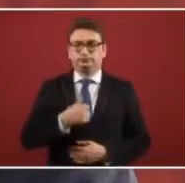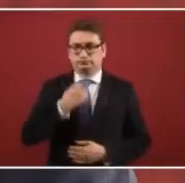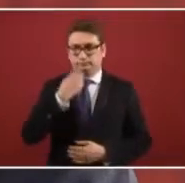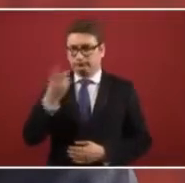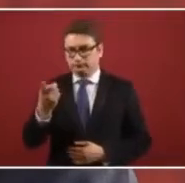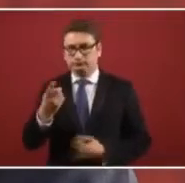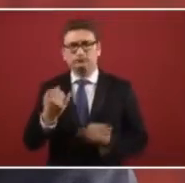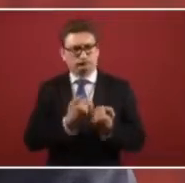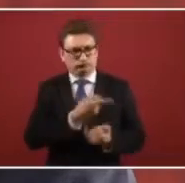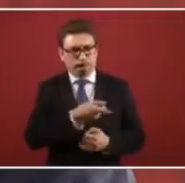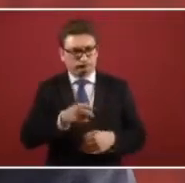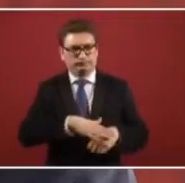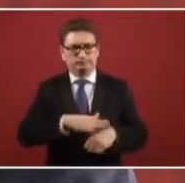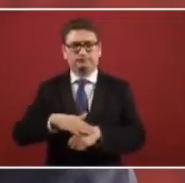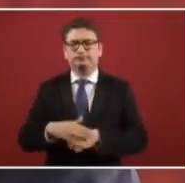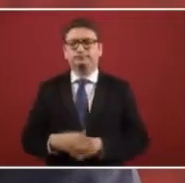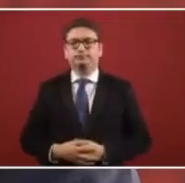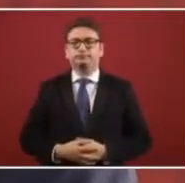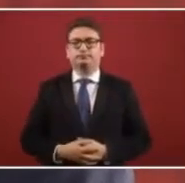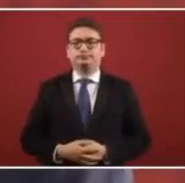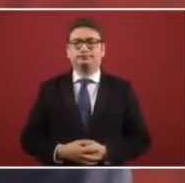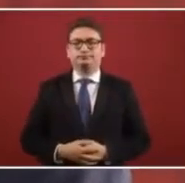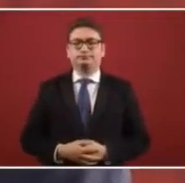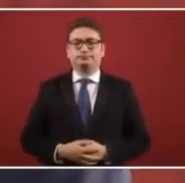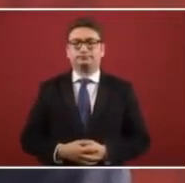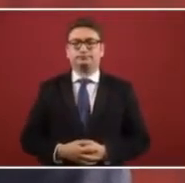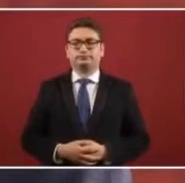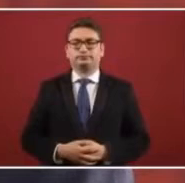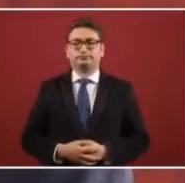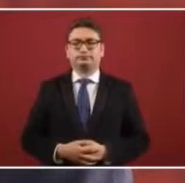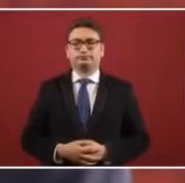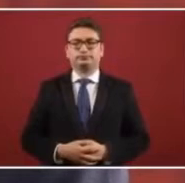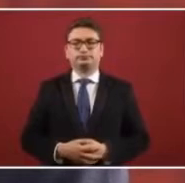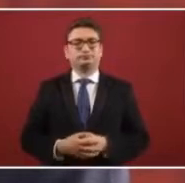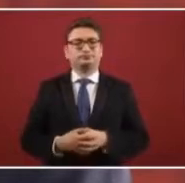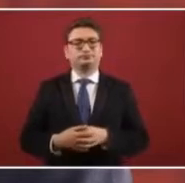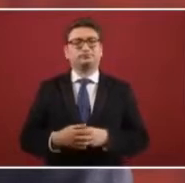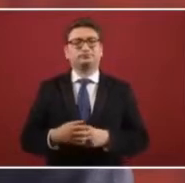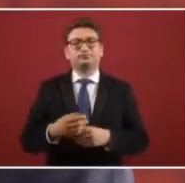you, all, that we prevent